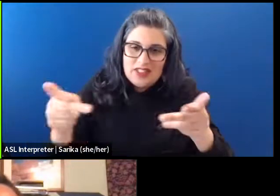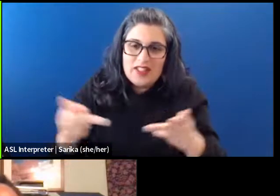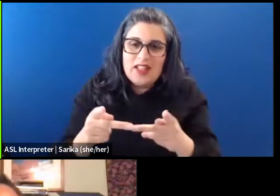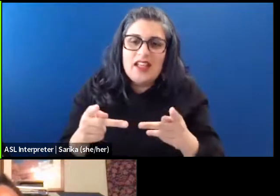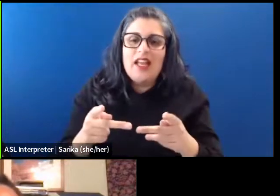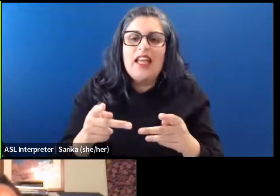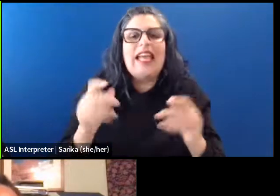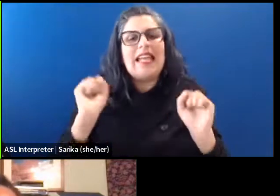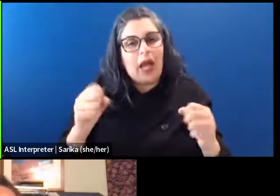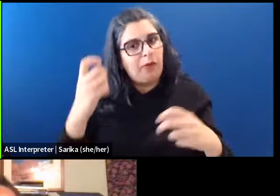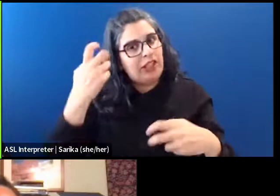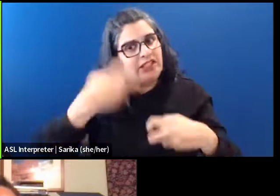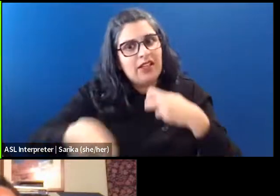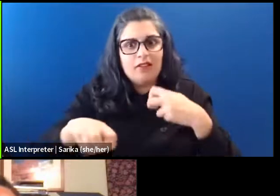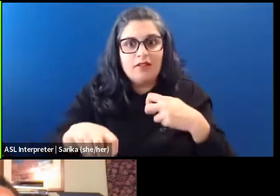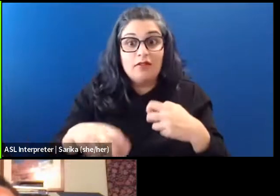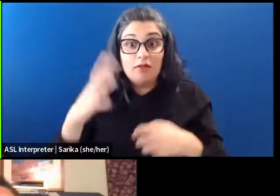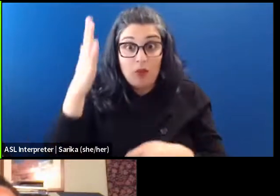exhausted.